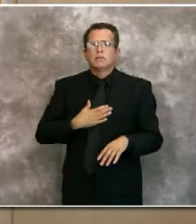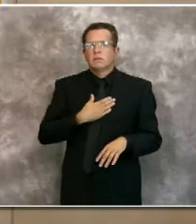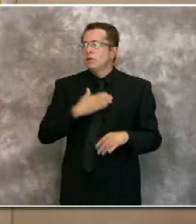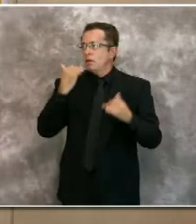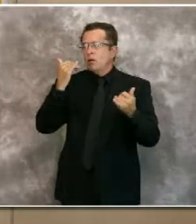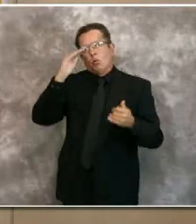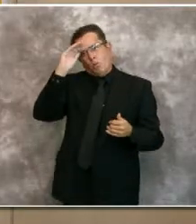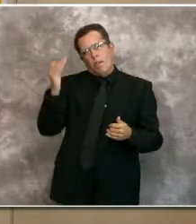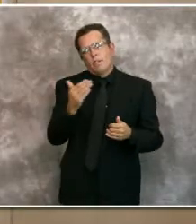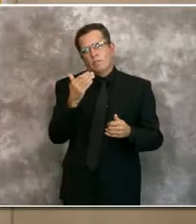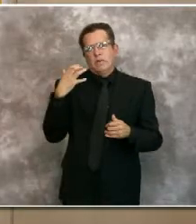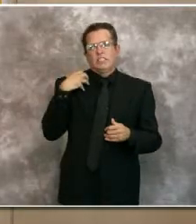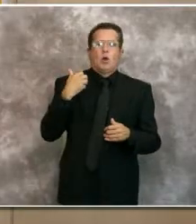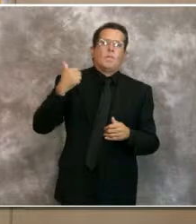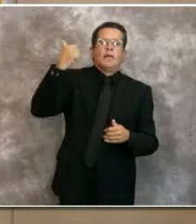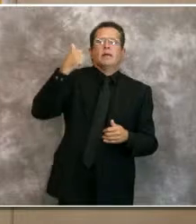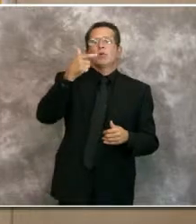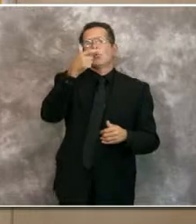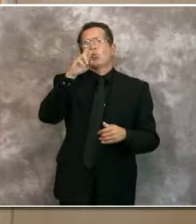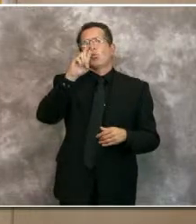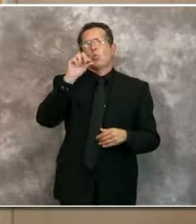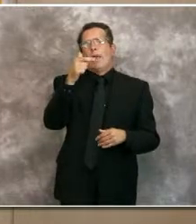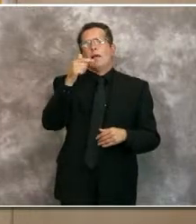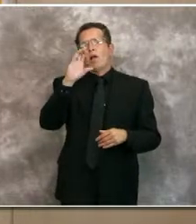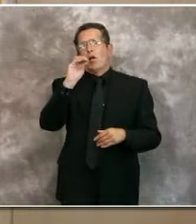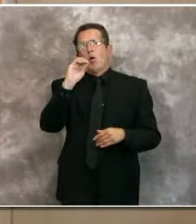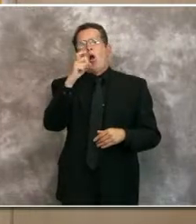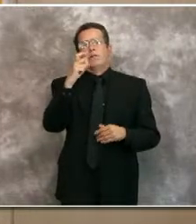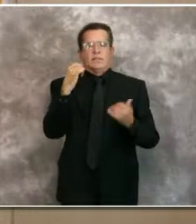podium Chairman Greg Cox. Thank you.